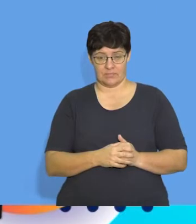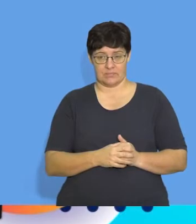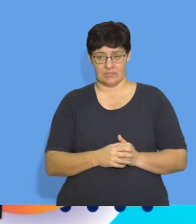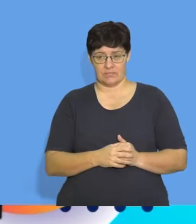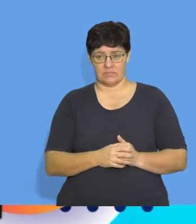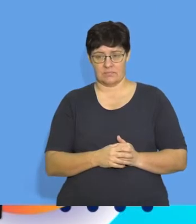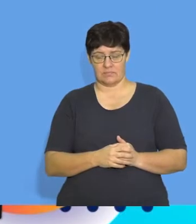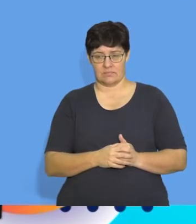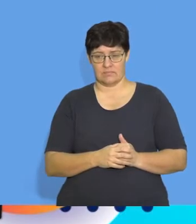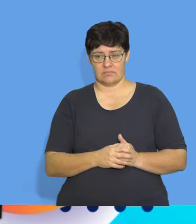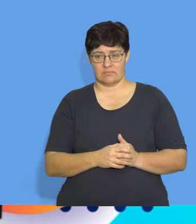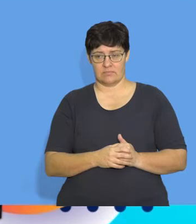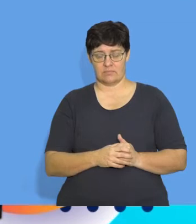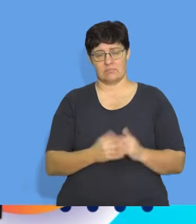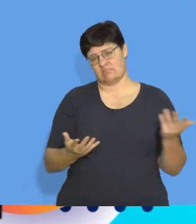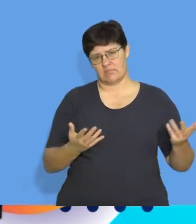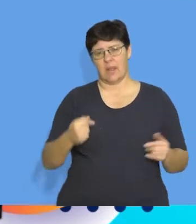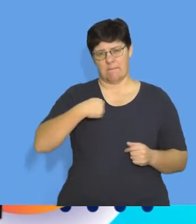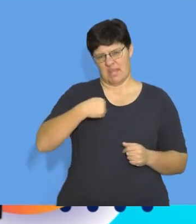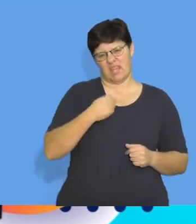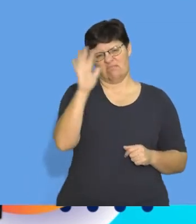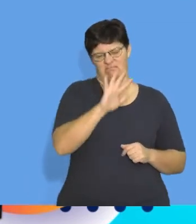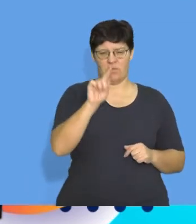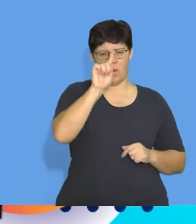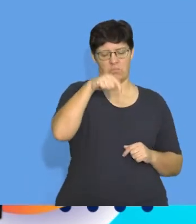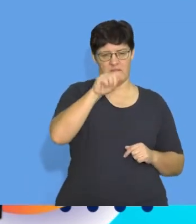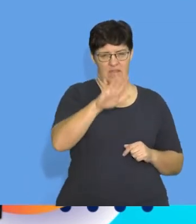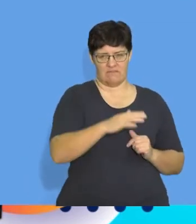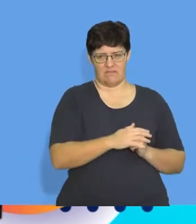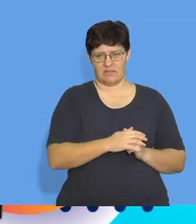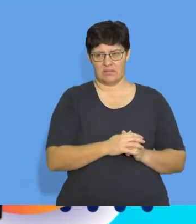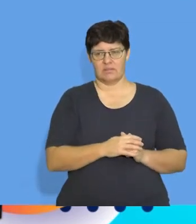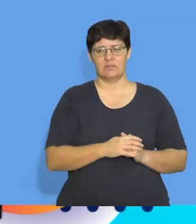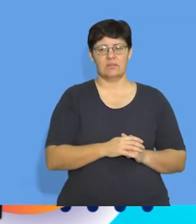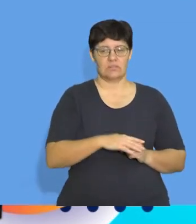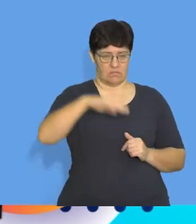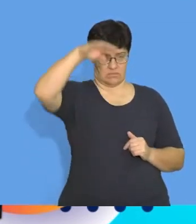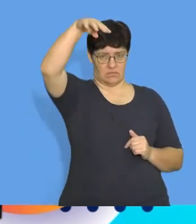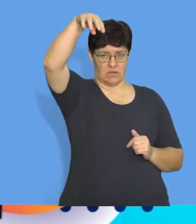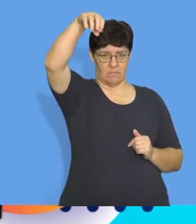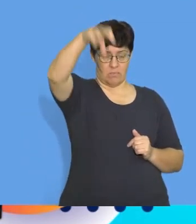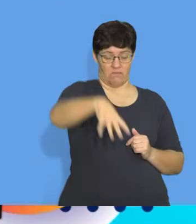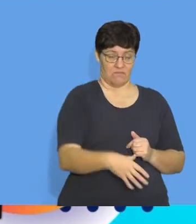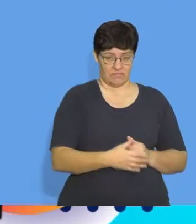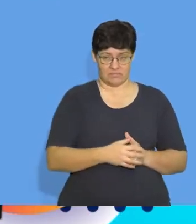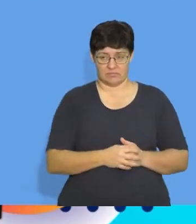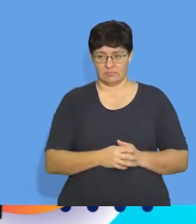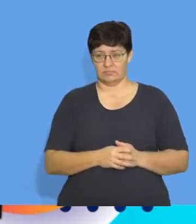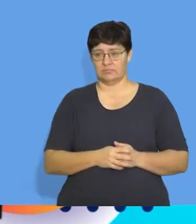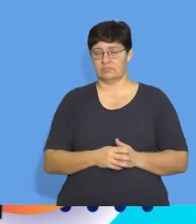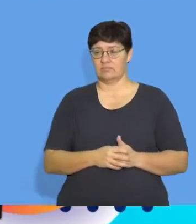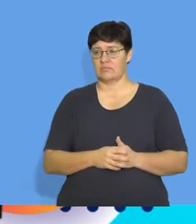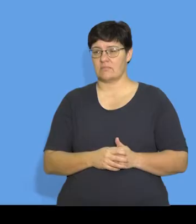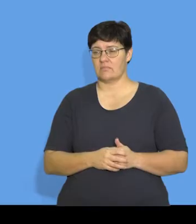are sitting from the screen, but that's how tall I am, so I know it's dropped from about this height, okay, just as a